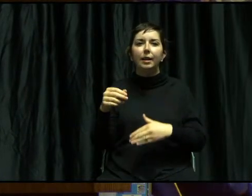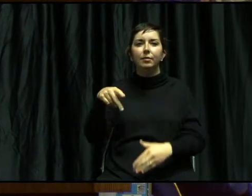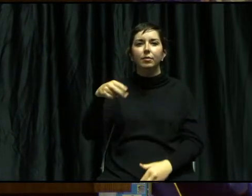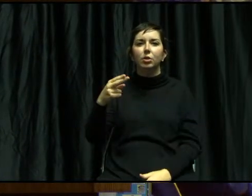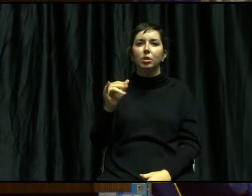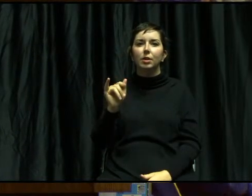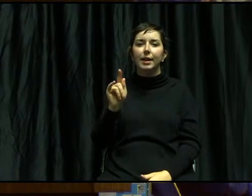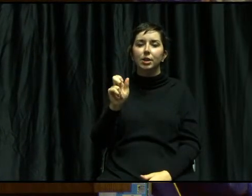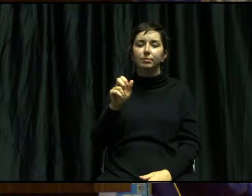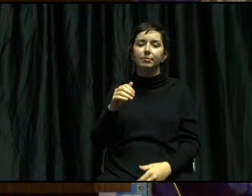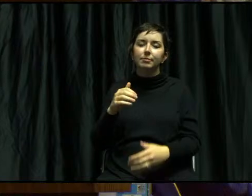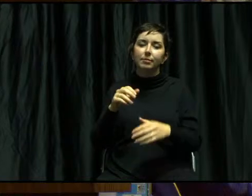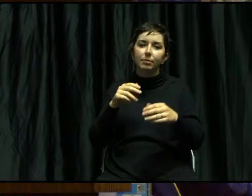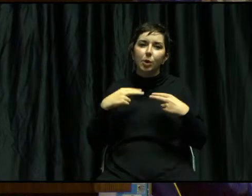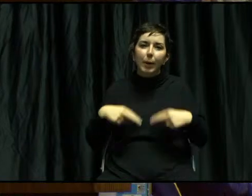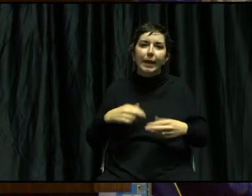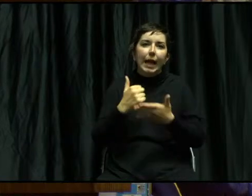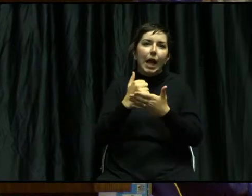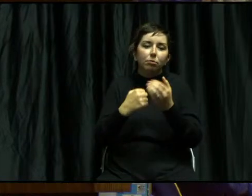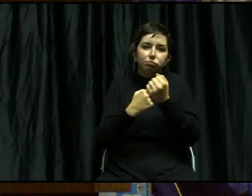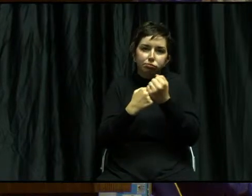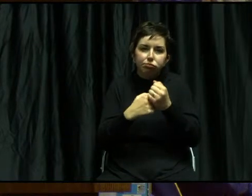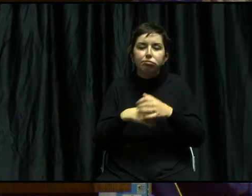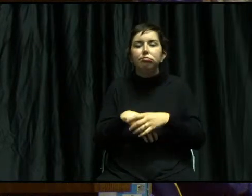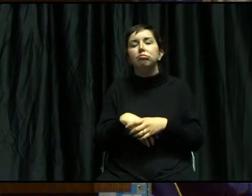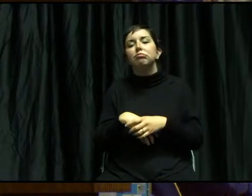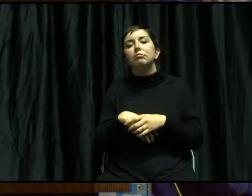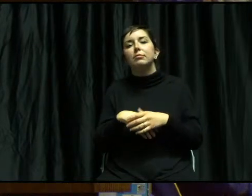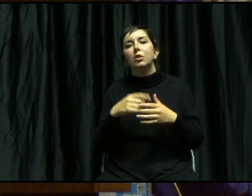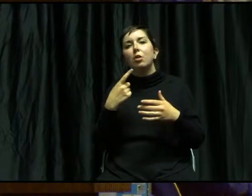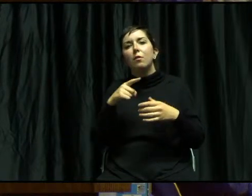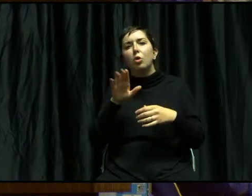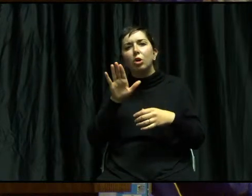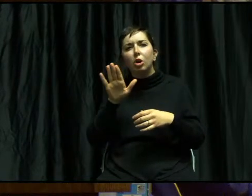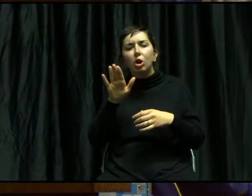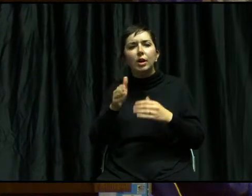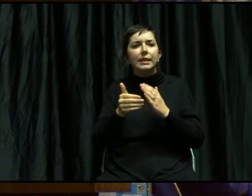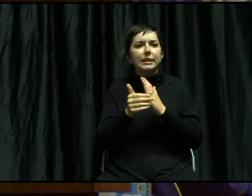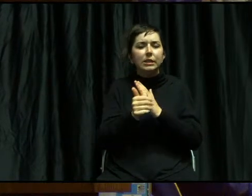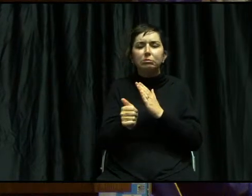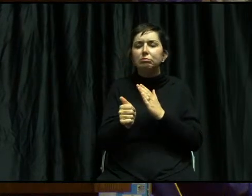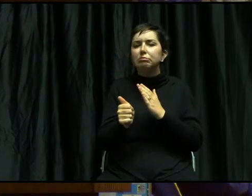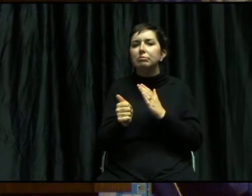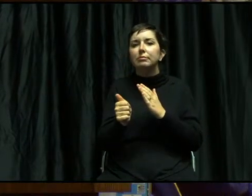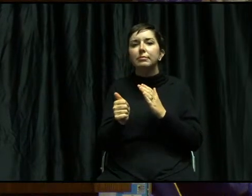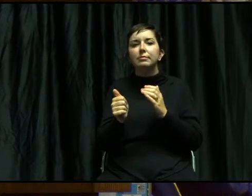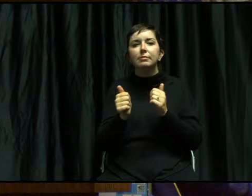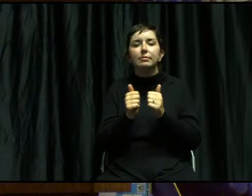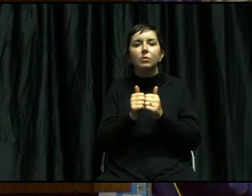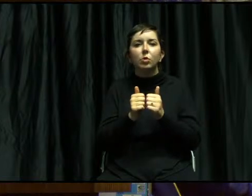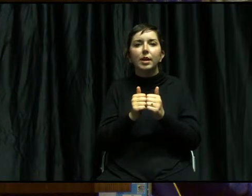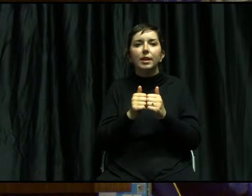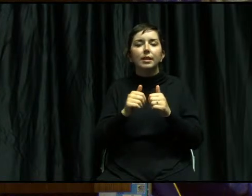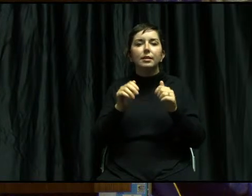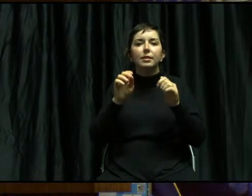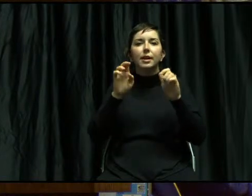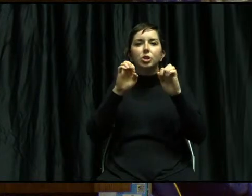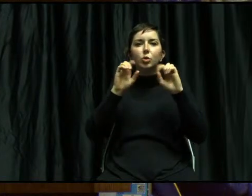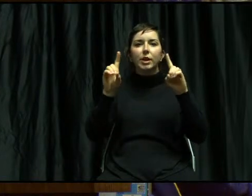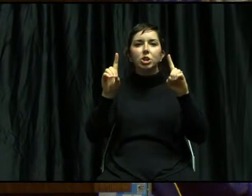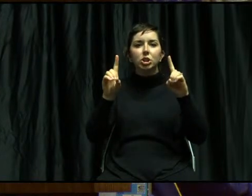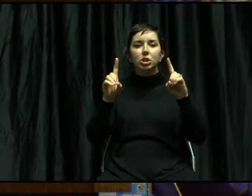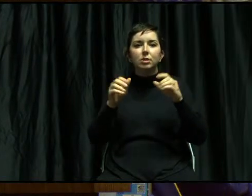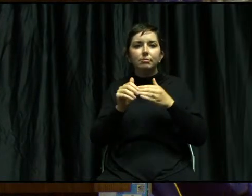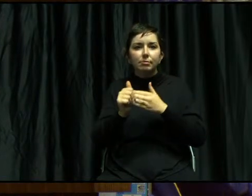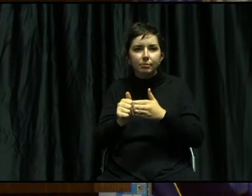for her role as a champion of the underserved, for her skill in providing educational opportunities